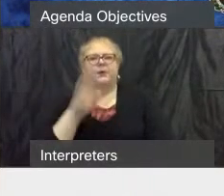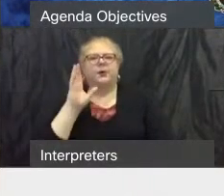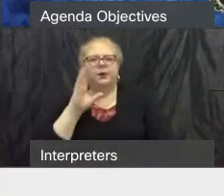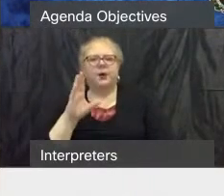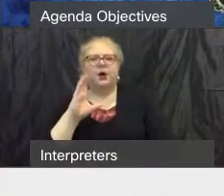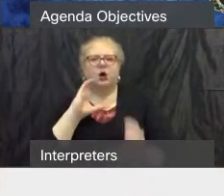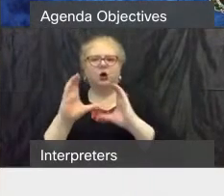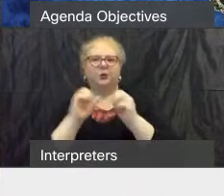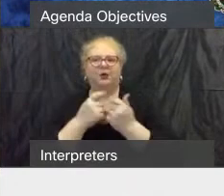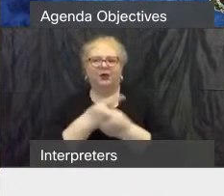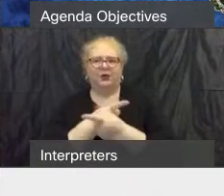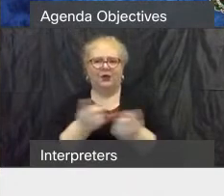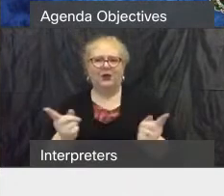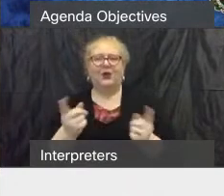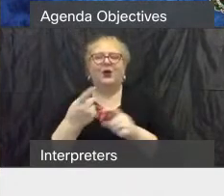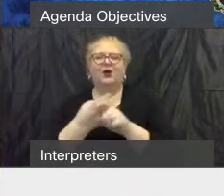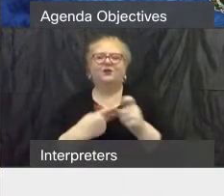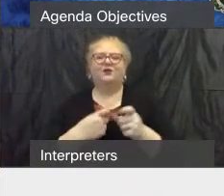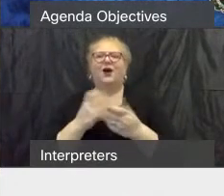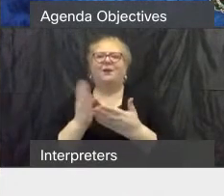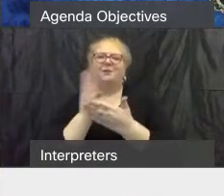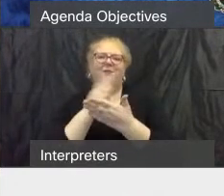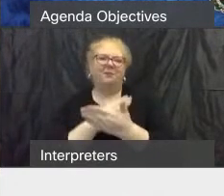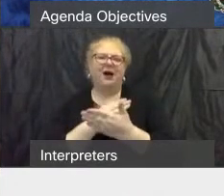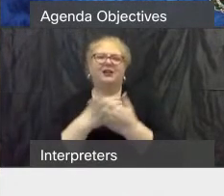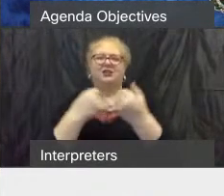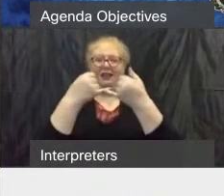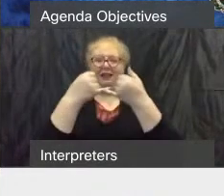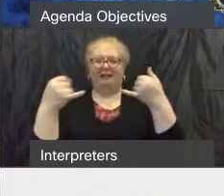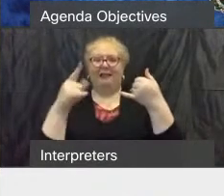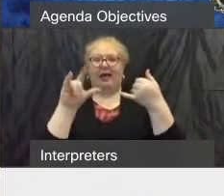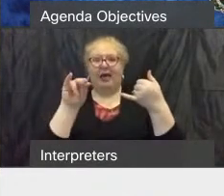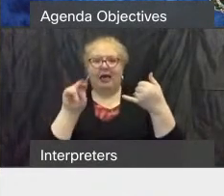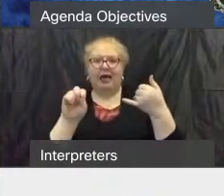budgetary standpoint, it's hard to do that from a line item standpoint, okay. But we'll be able to